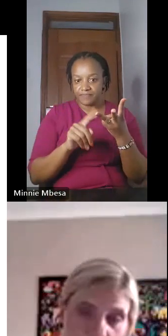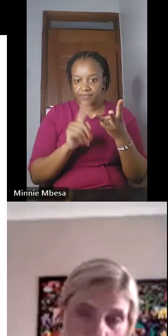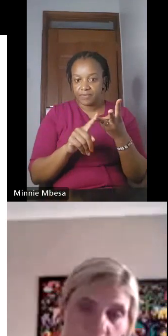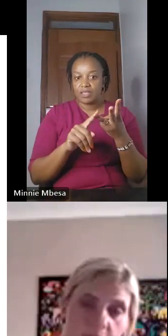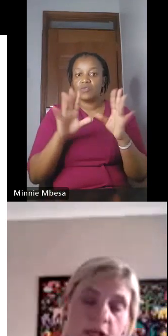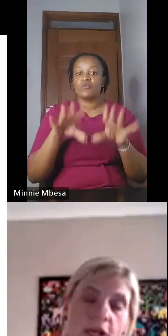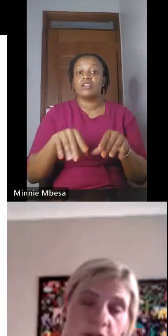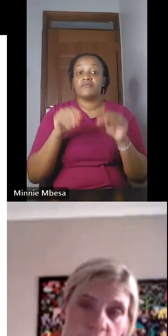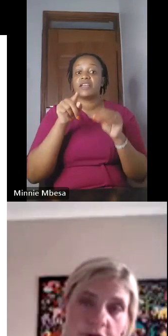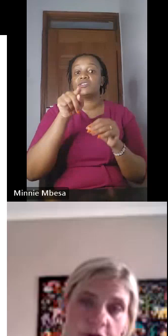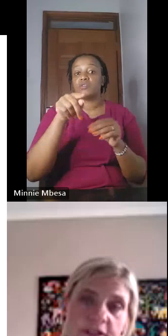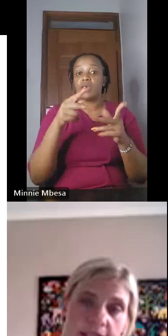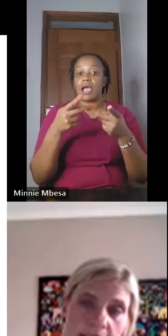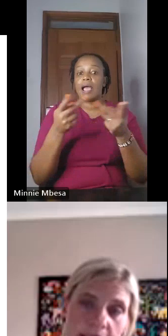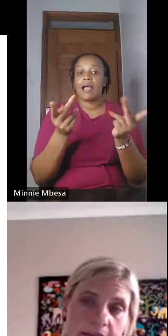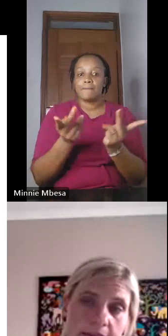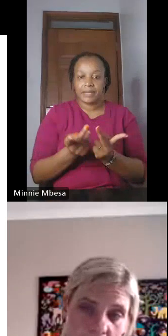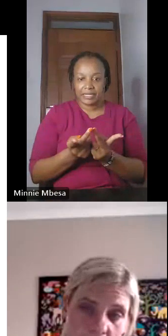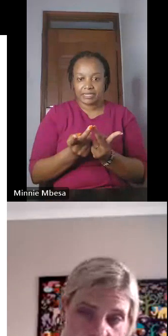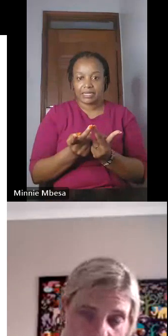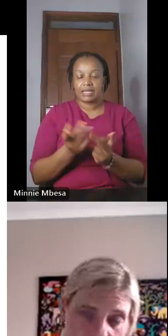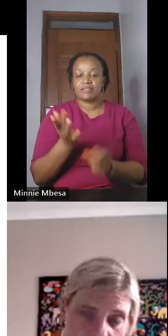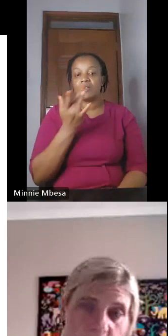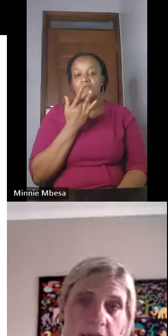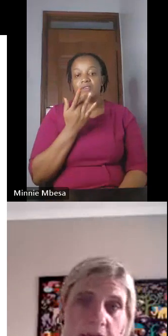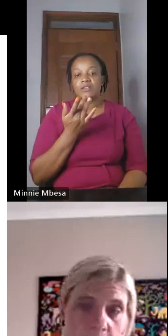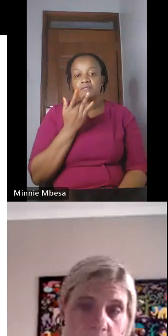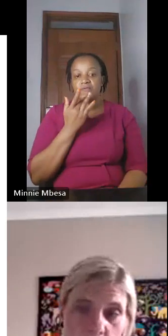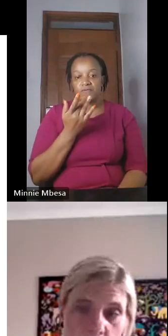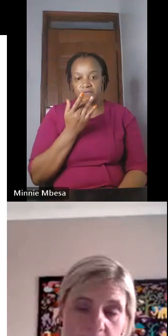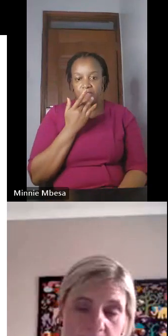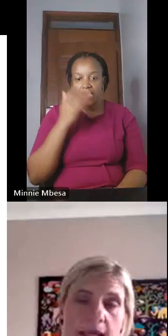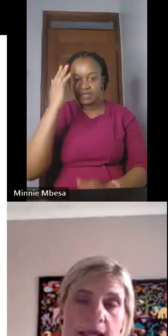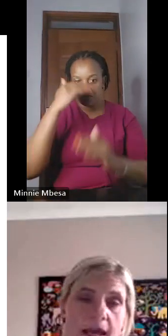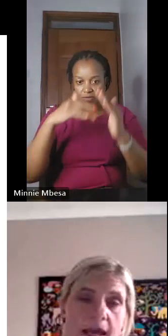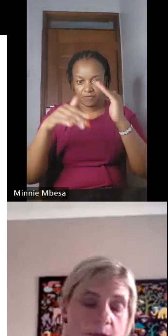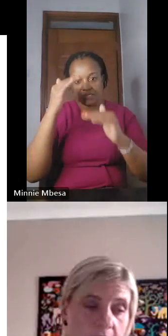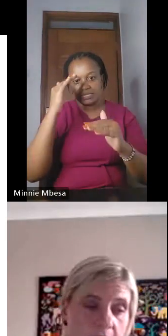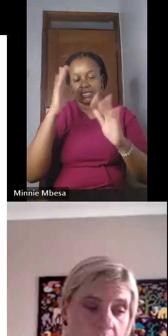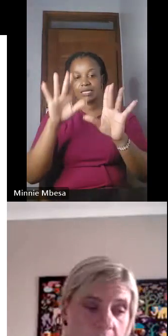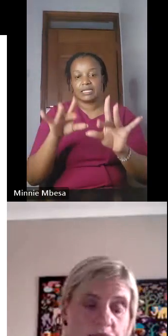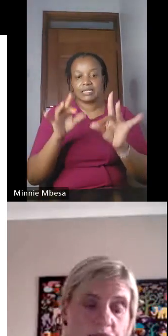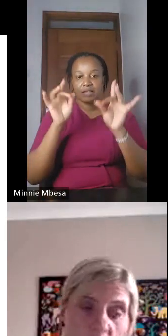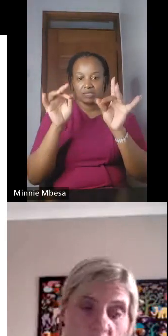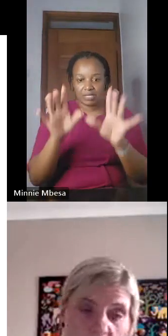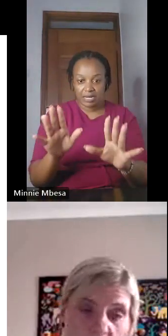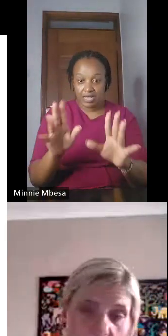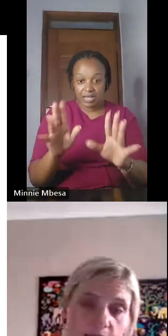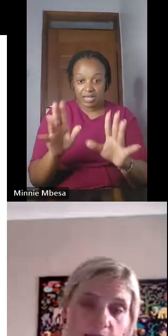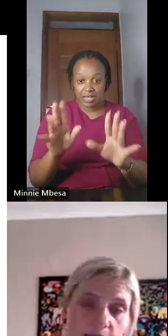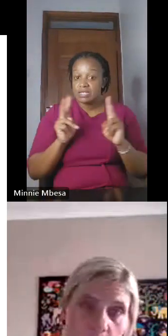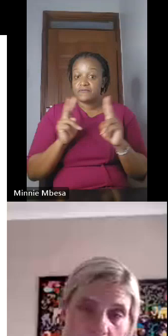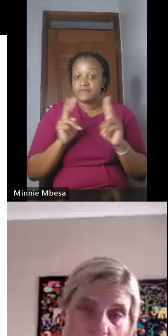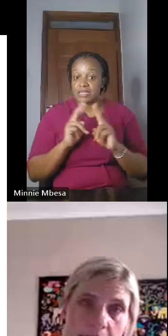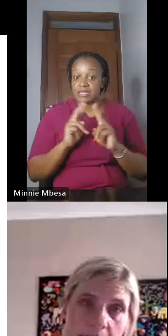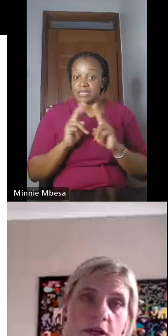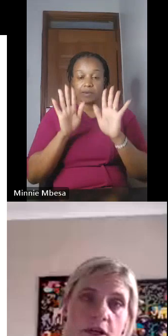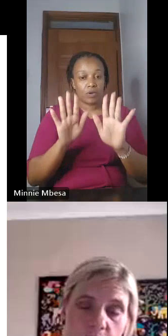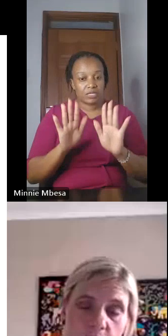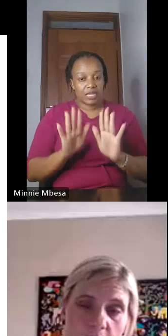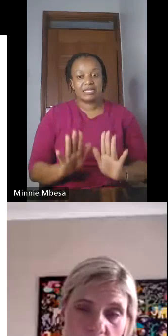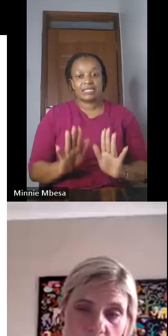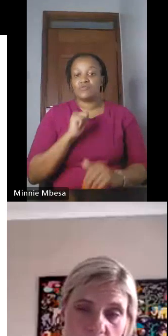your preferred university in Australia. So very important that you do not need to